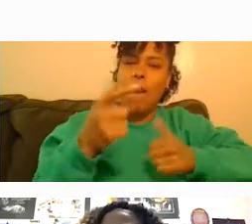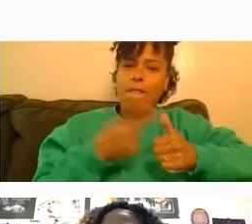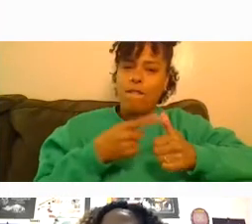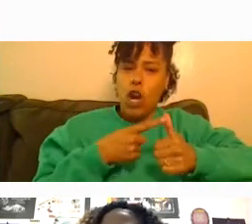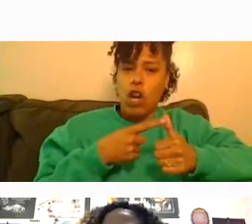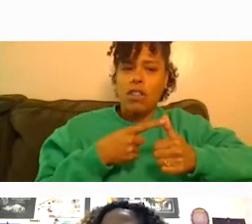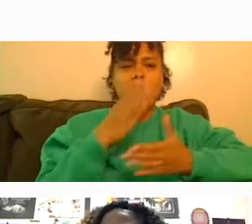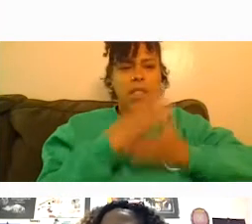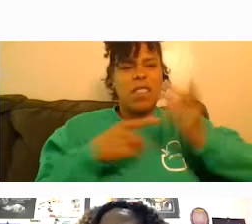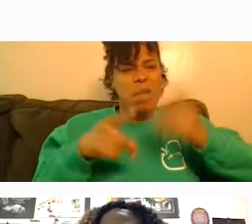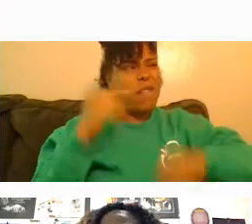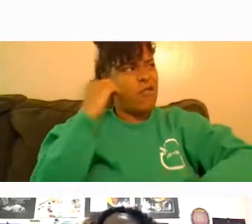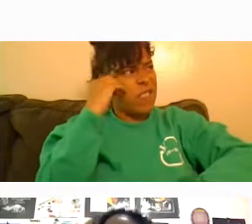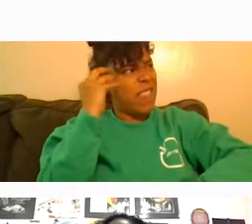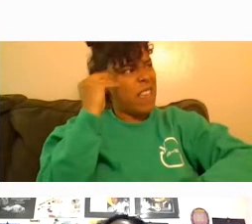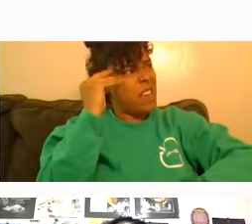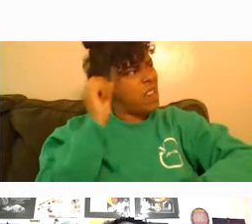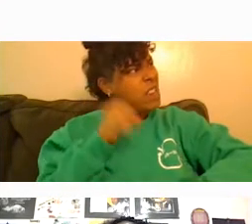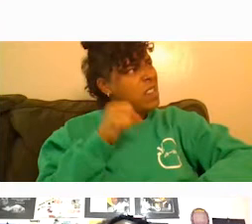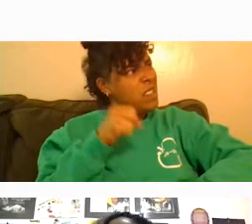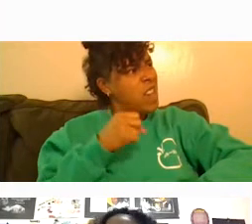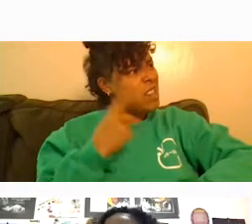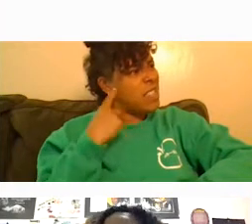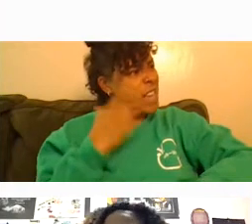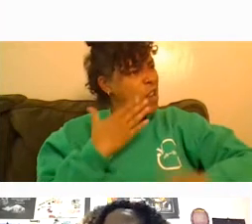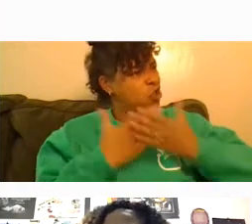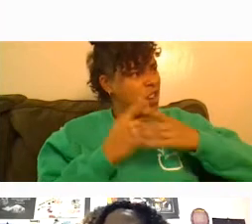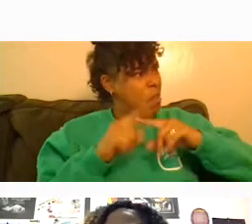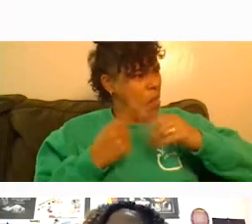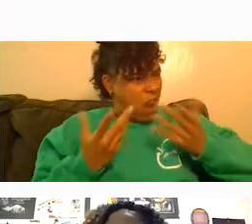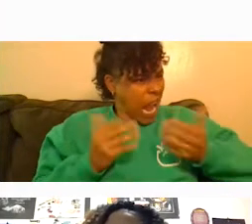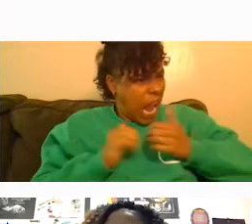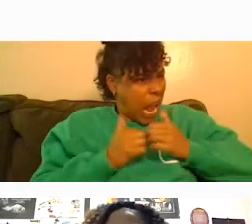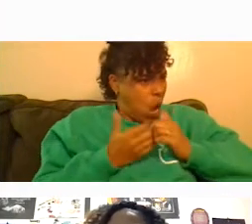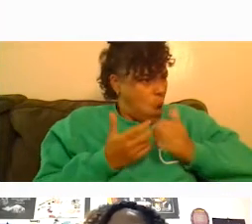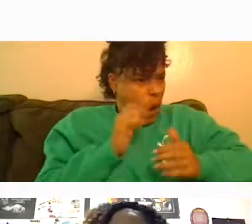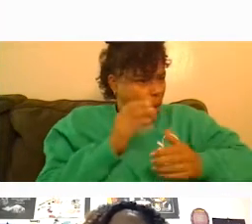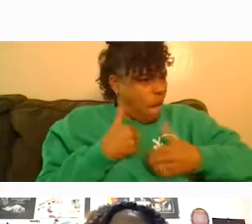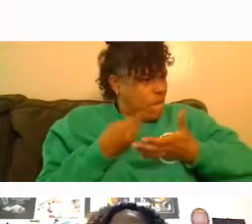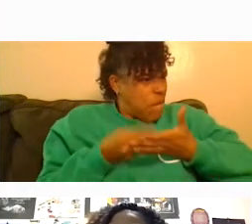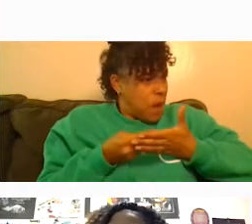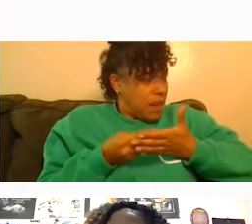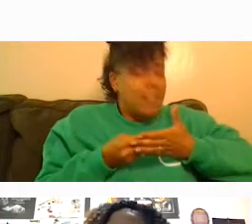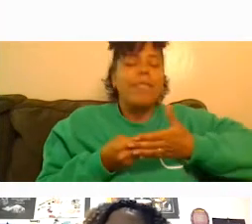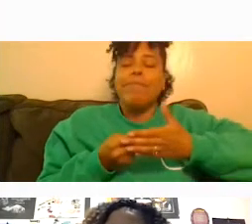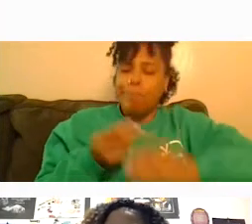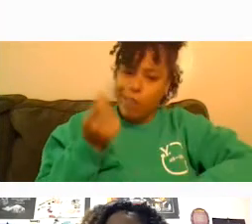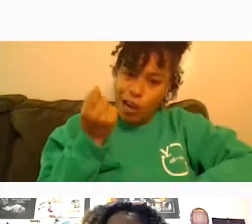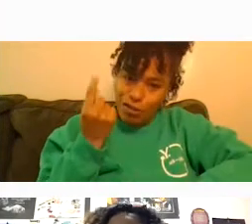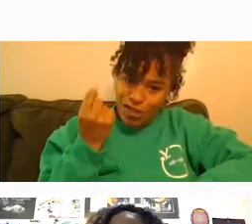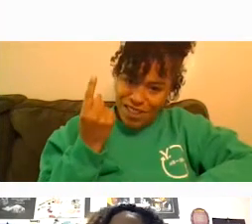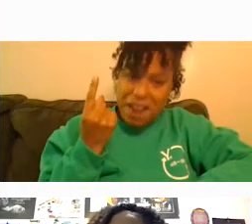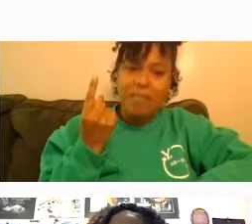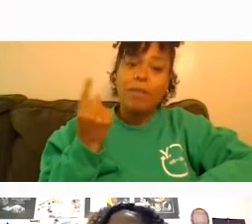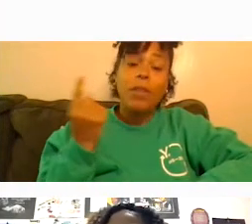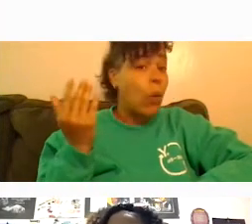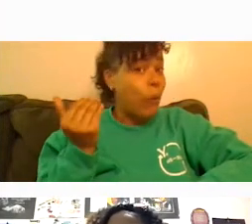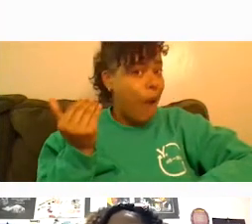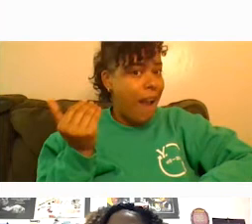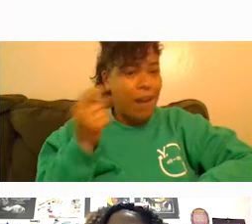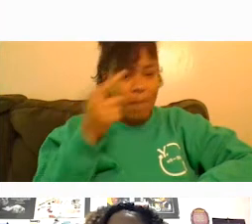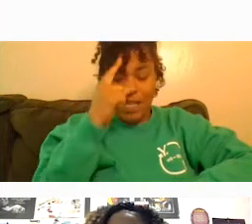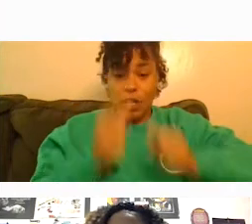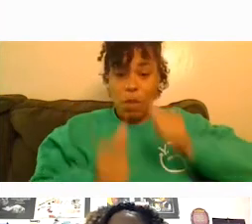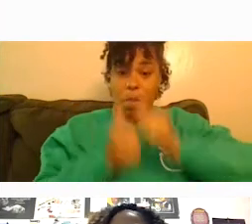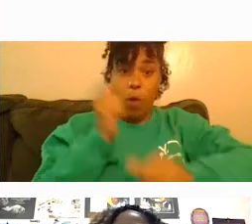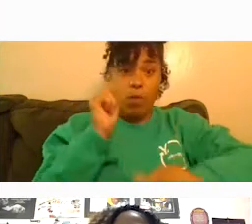good, but I don't have enough money to pay yourself first. And I understand that. And the reason why that is because most people, most working people